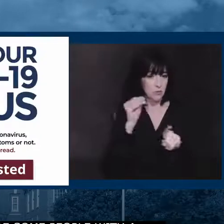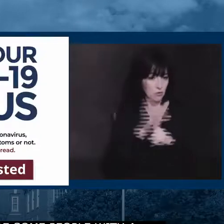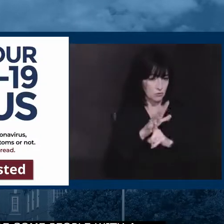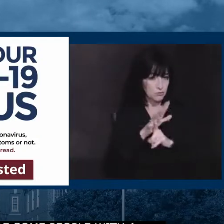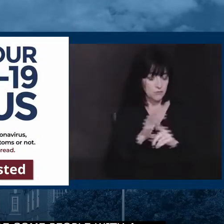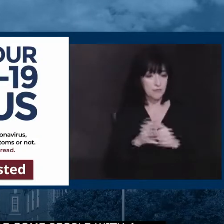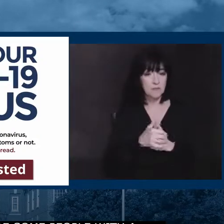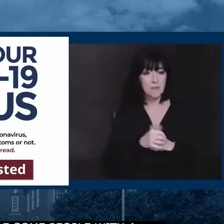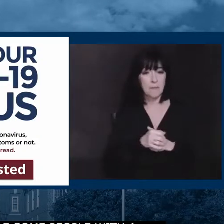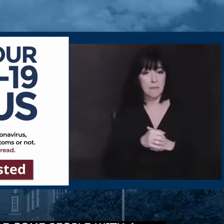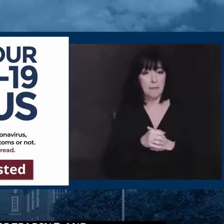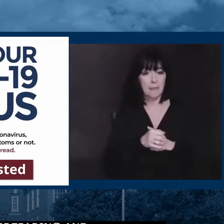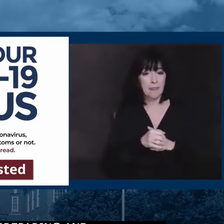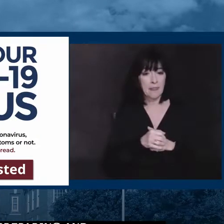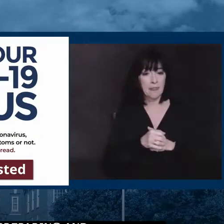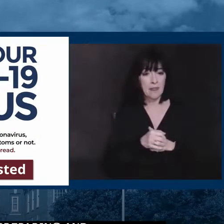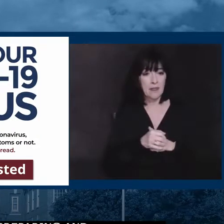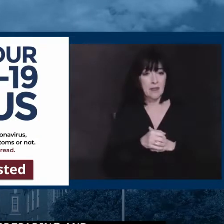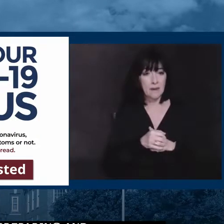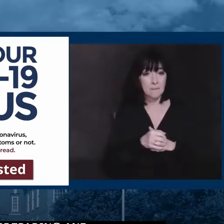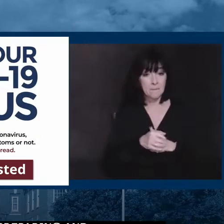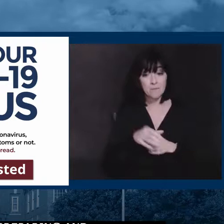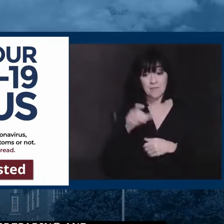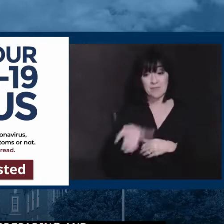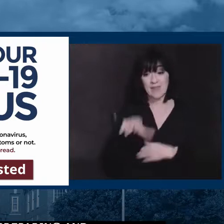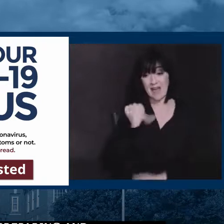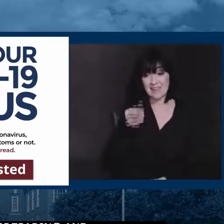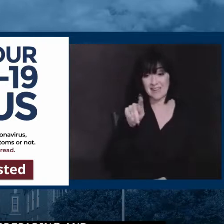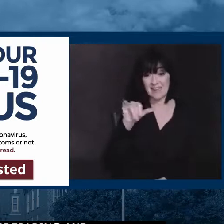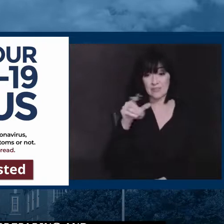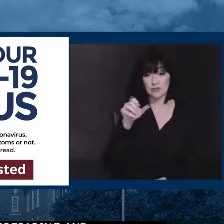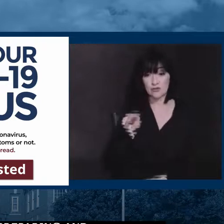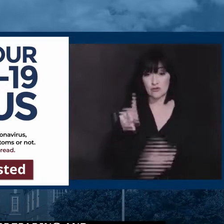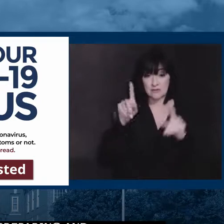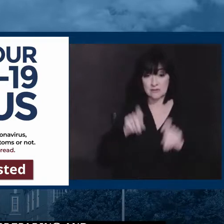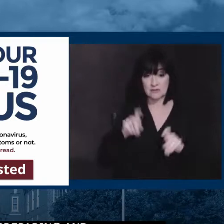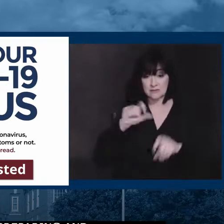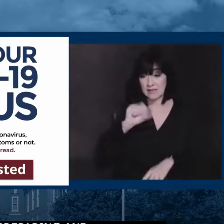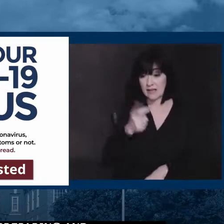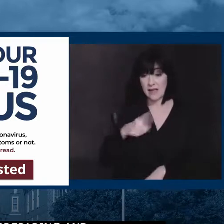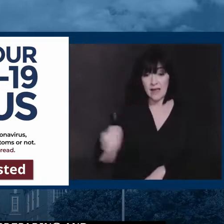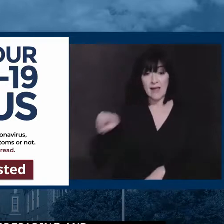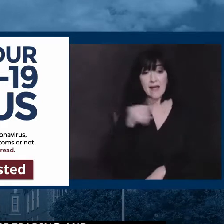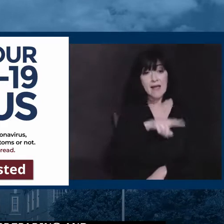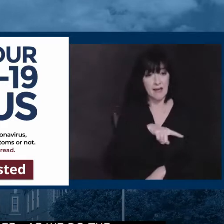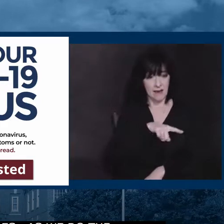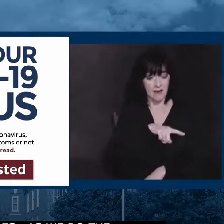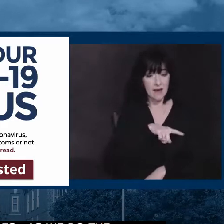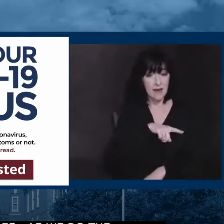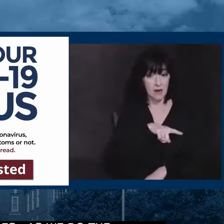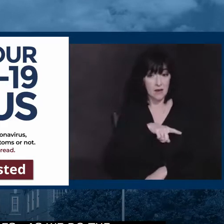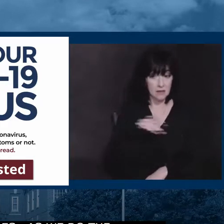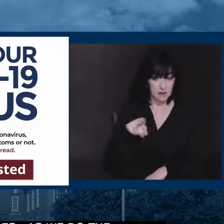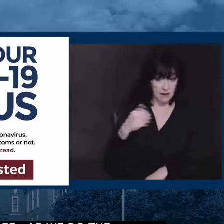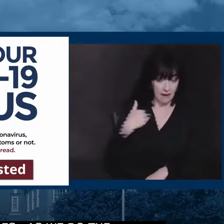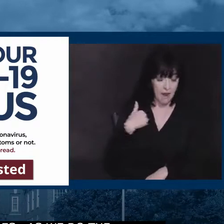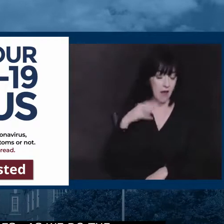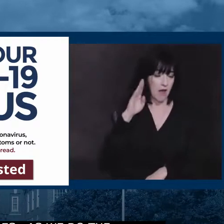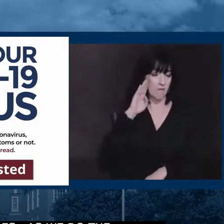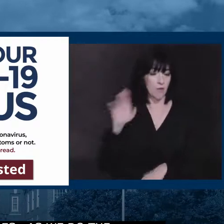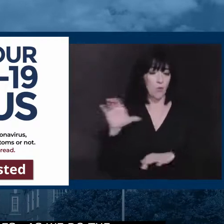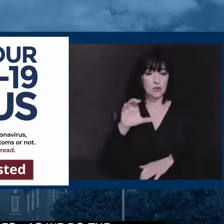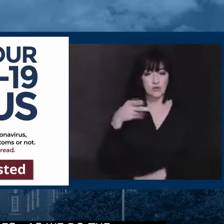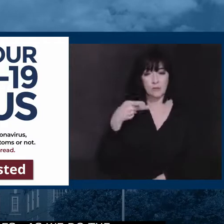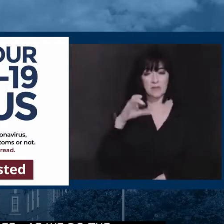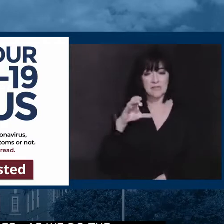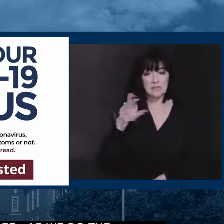we do this the antigen testing, anybody that is positive will also do a PCR just to confirm it as well. So